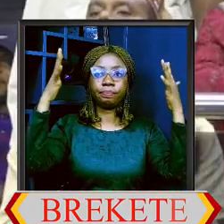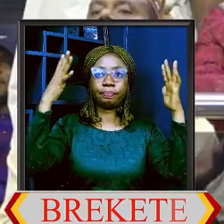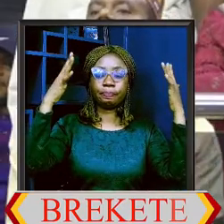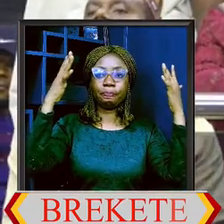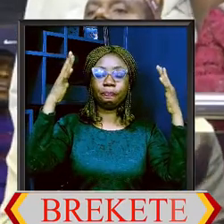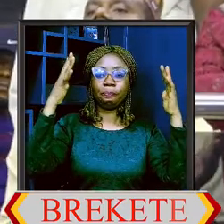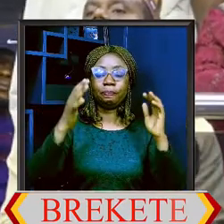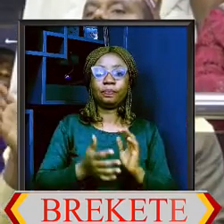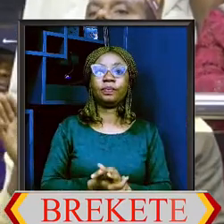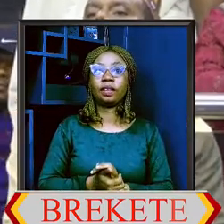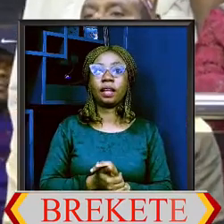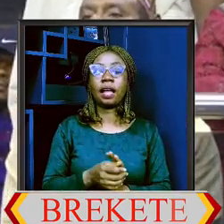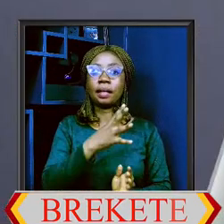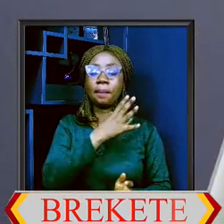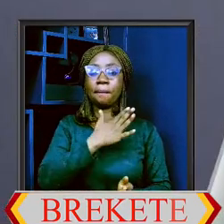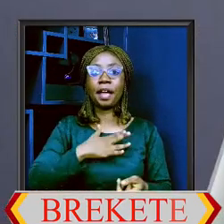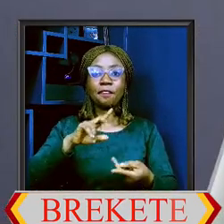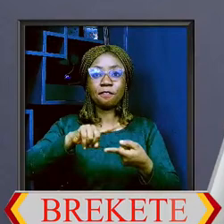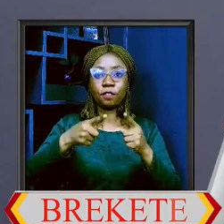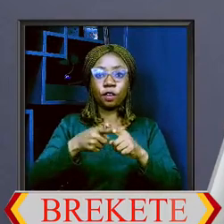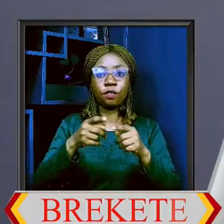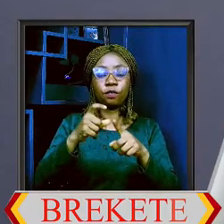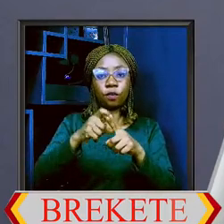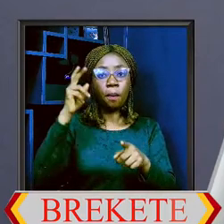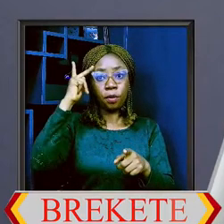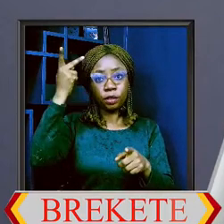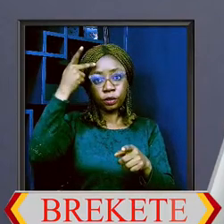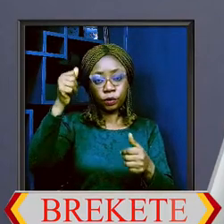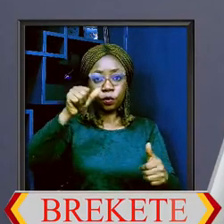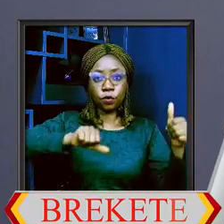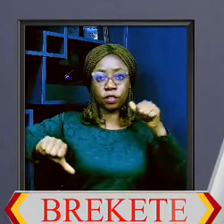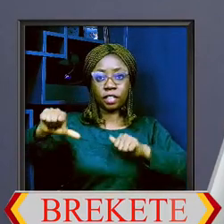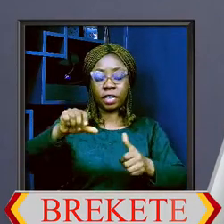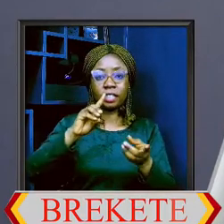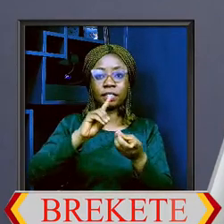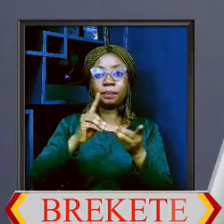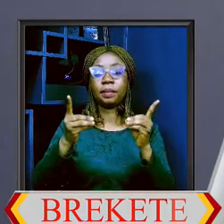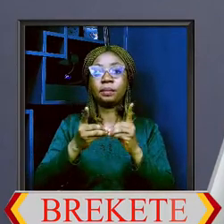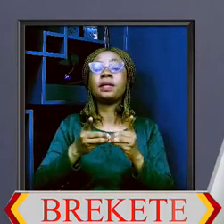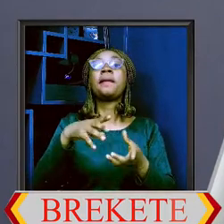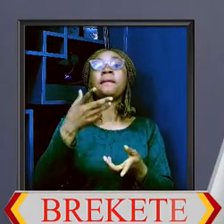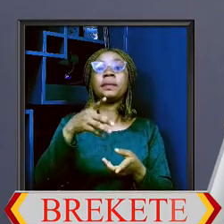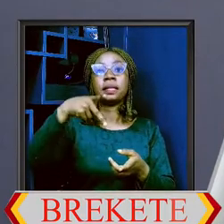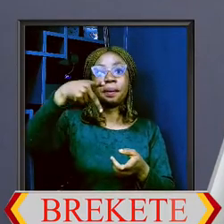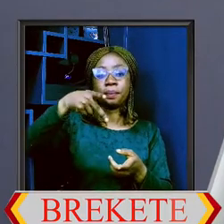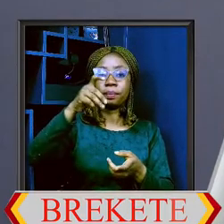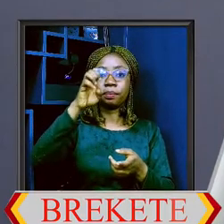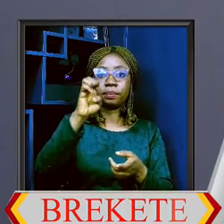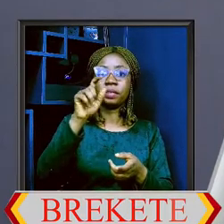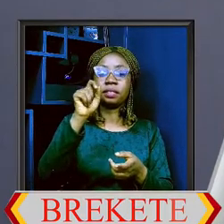Subaru and our de friend from political science department Mr Peter